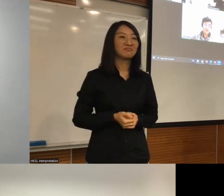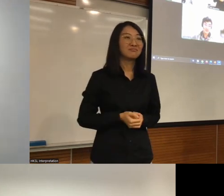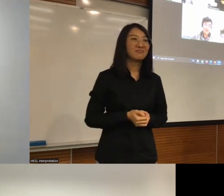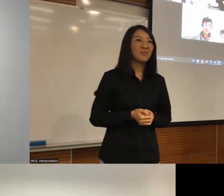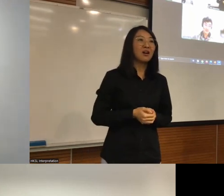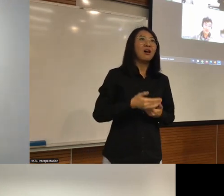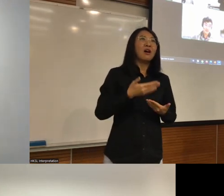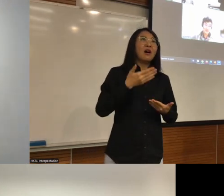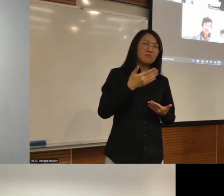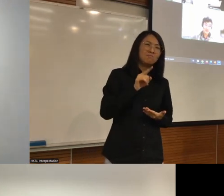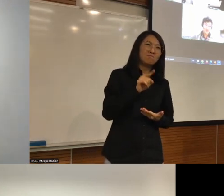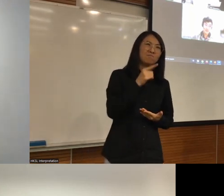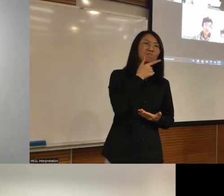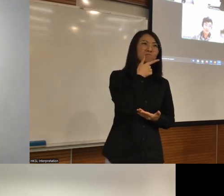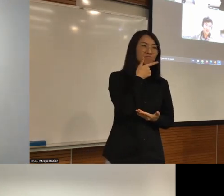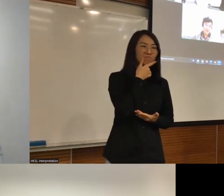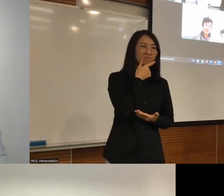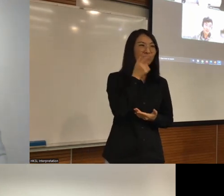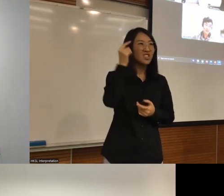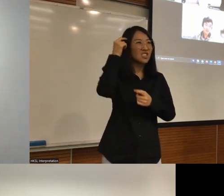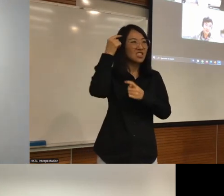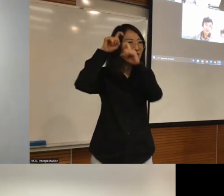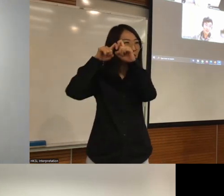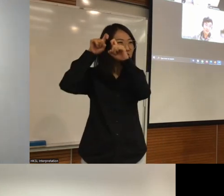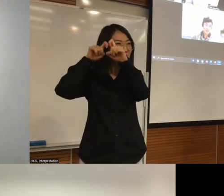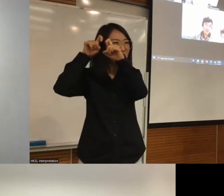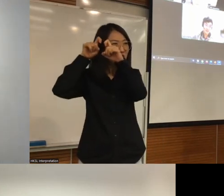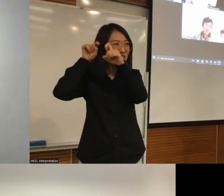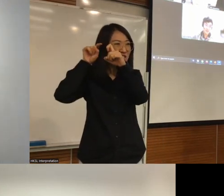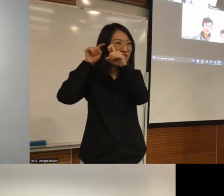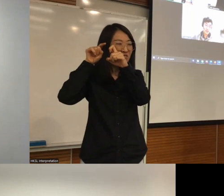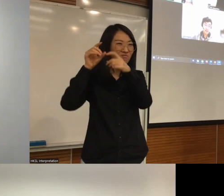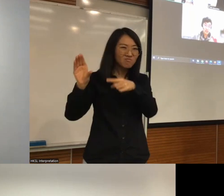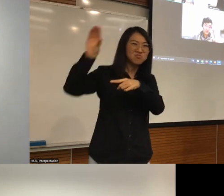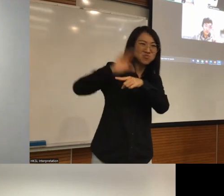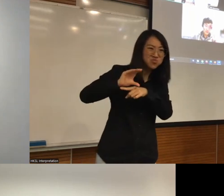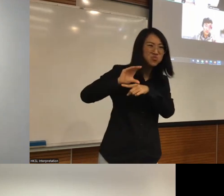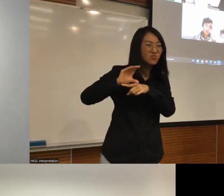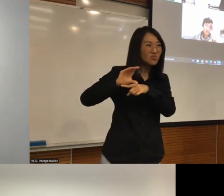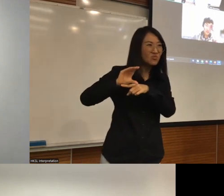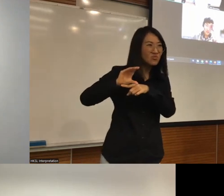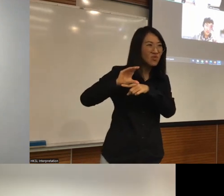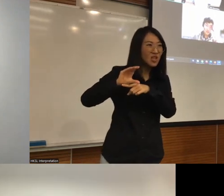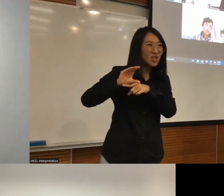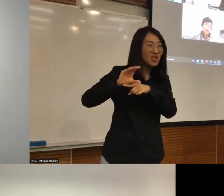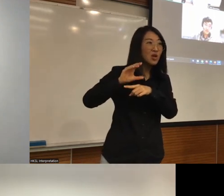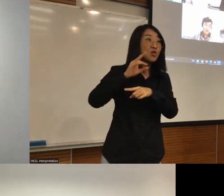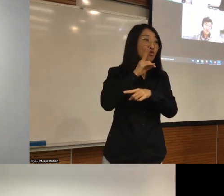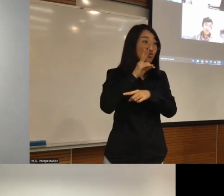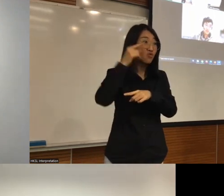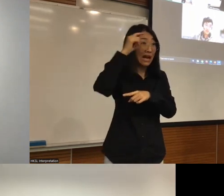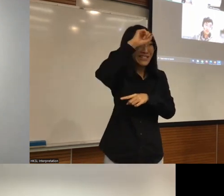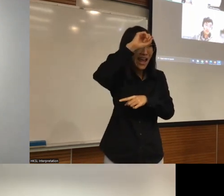I understand what kind of cognitive load you're referring to. Is it something that in literature are called as mental